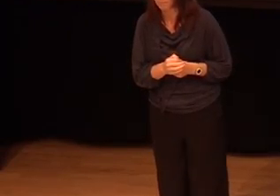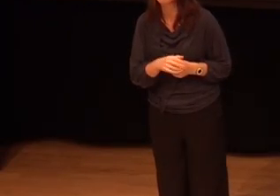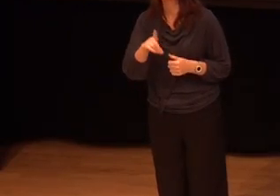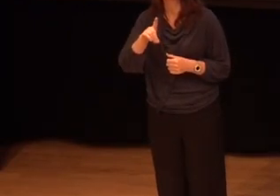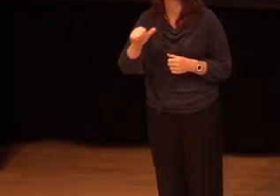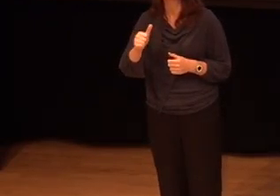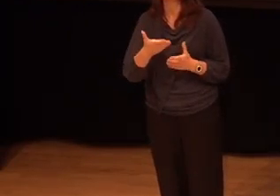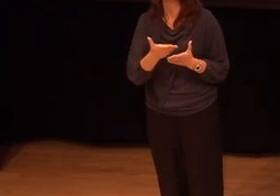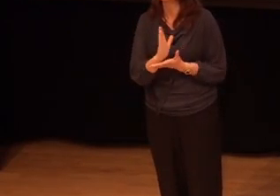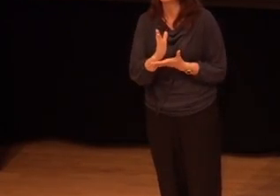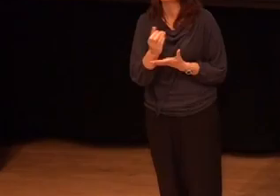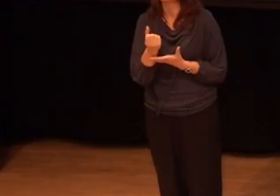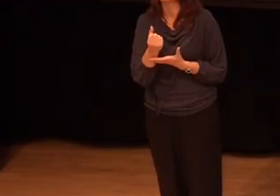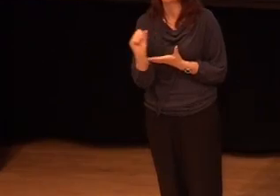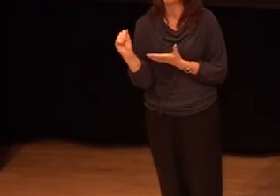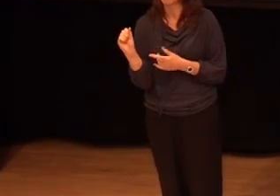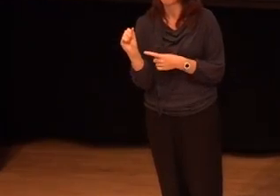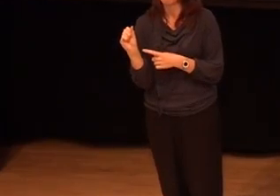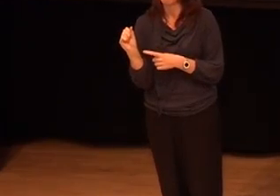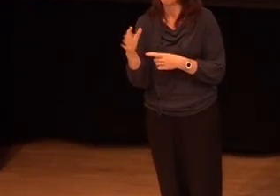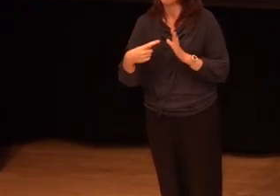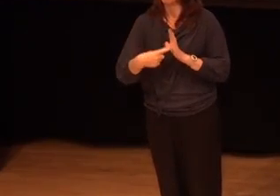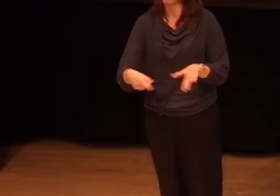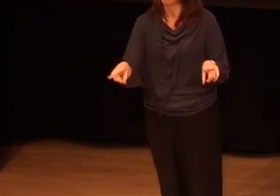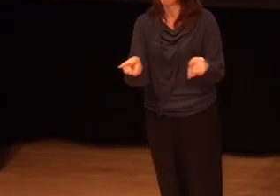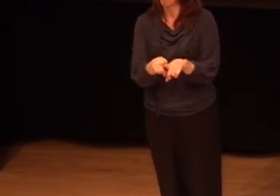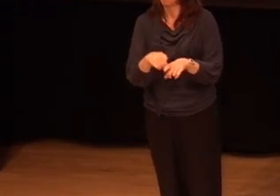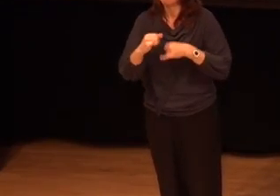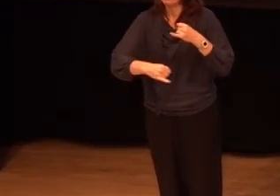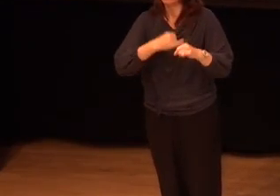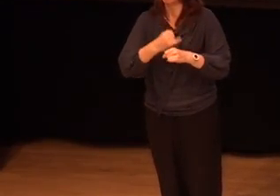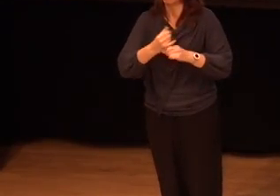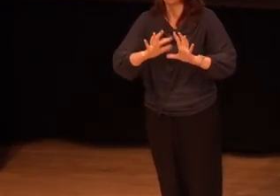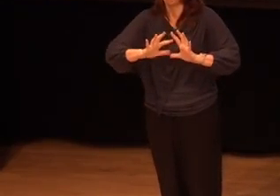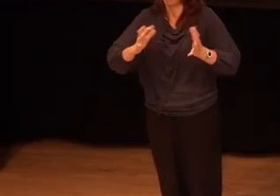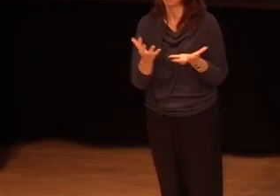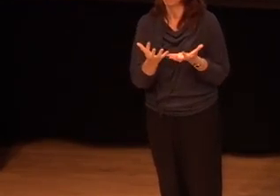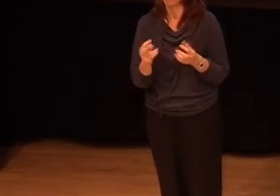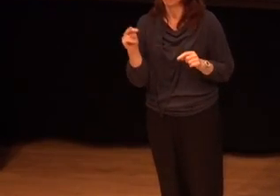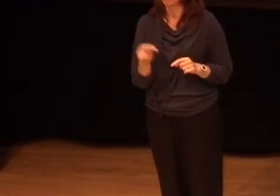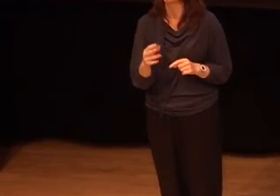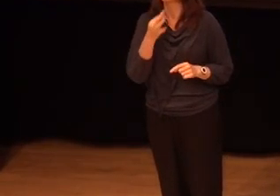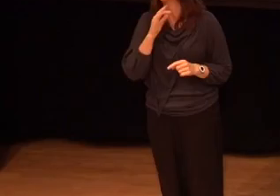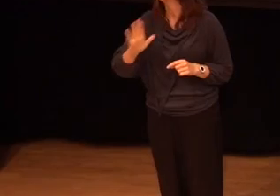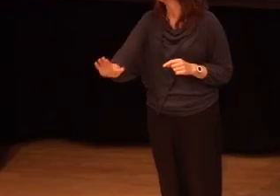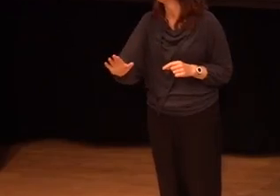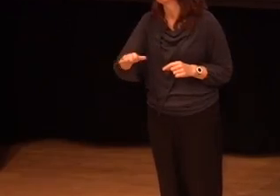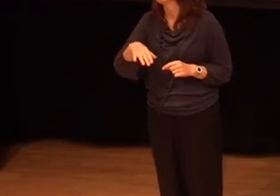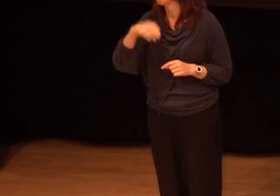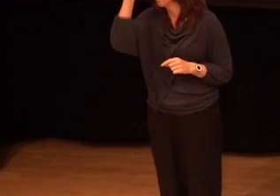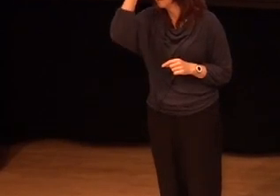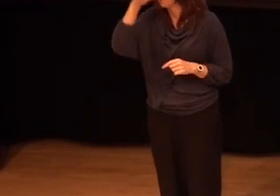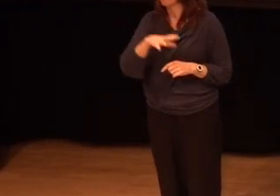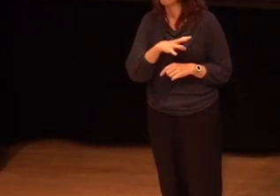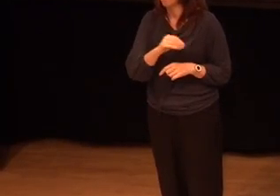rights movement as an international phenomenon, and then I'd like you to segue into your personal